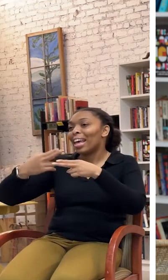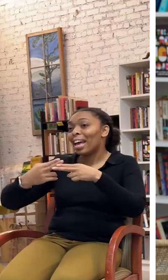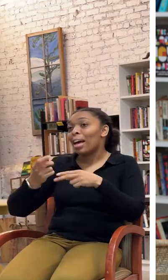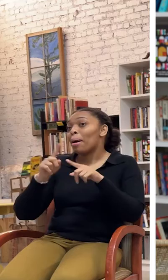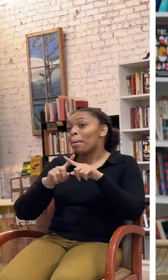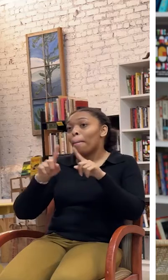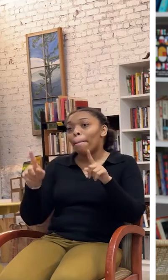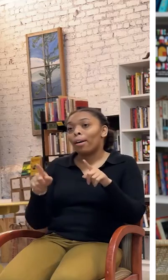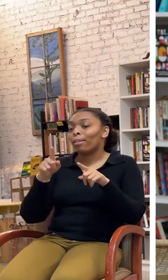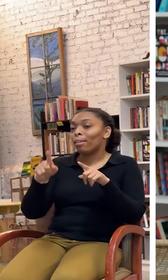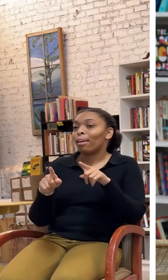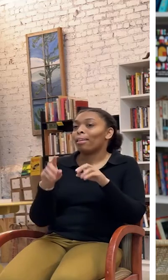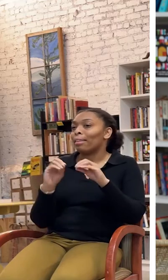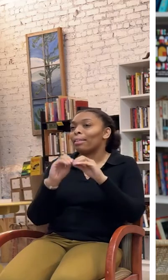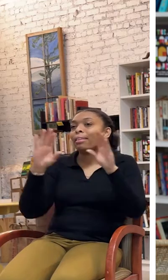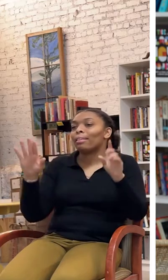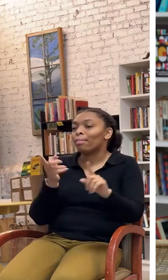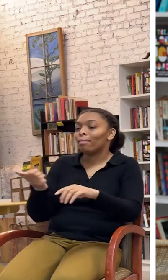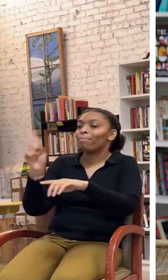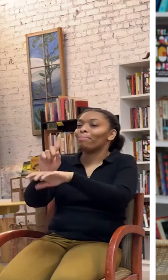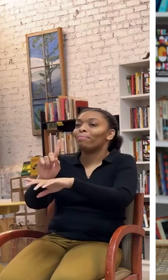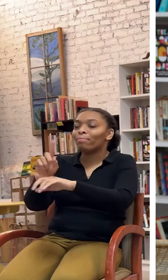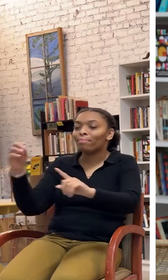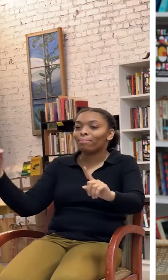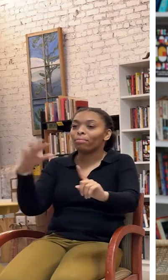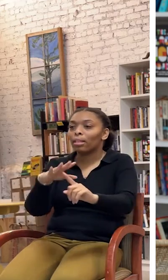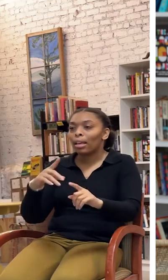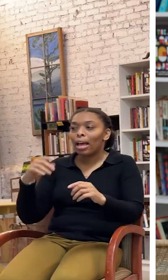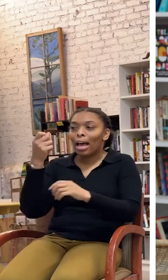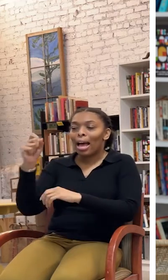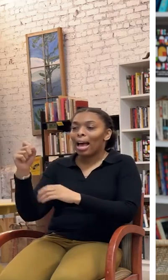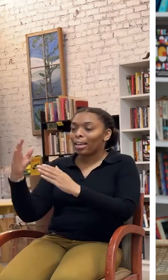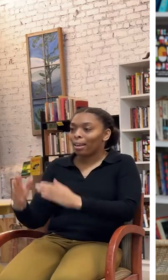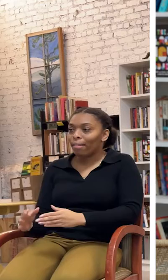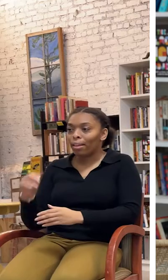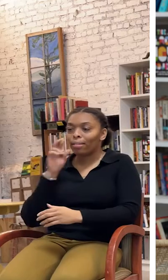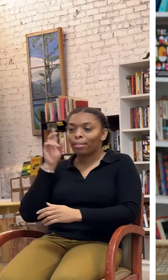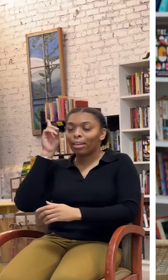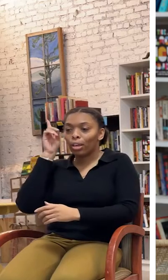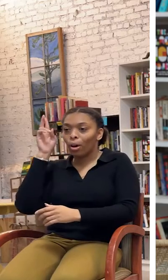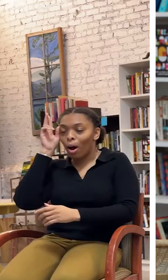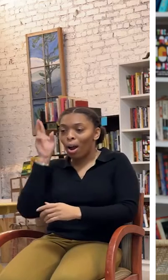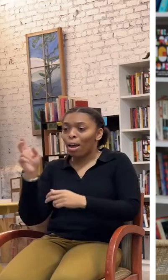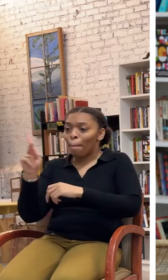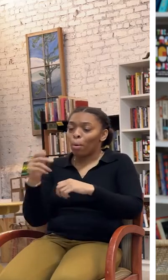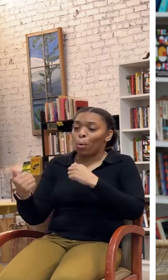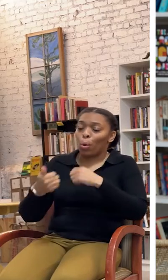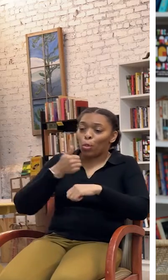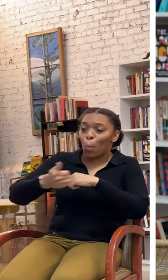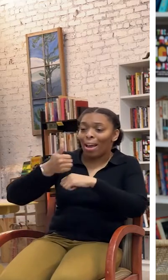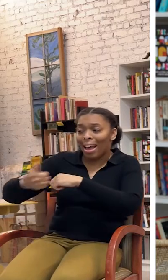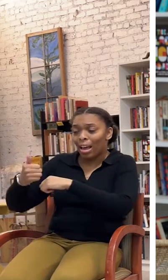actually one of the most visible activists in the DR, who has endured all kinds of threats to her life, to